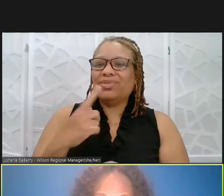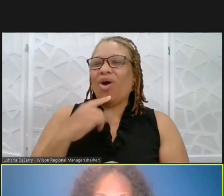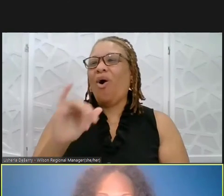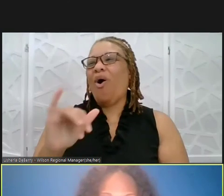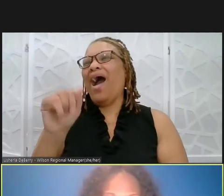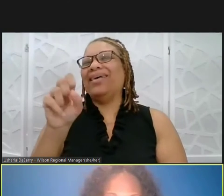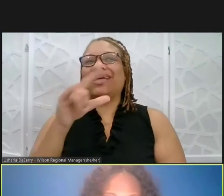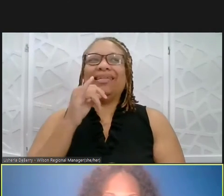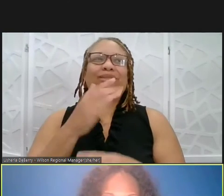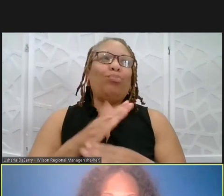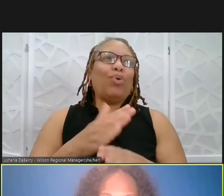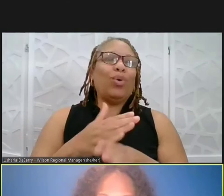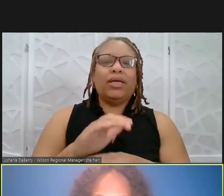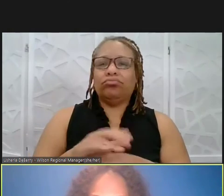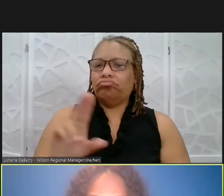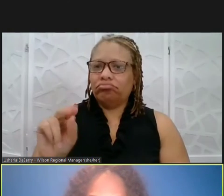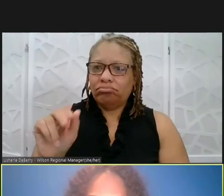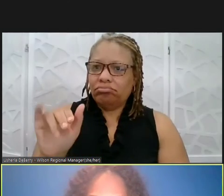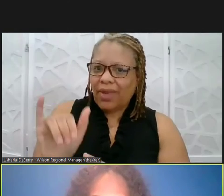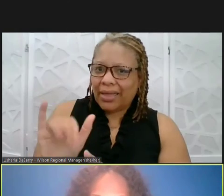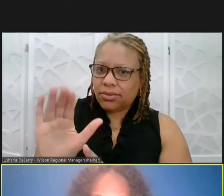deal with.